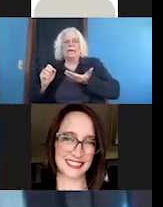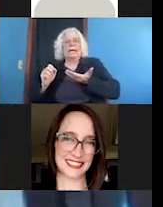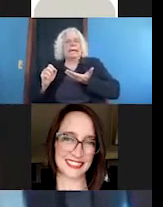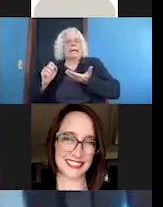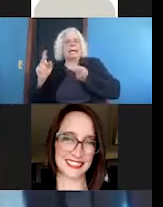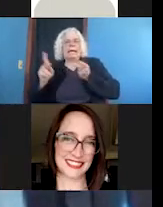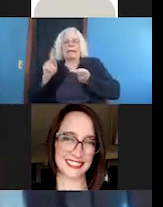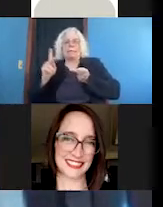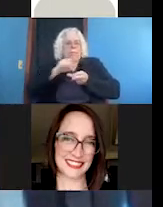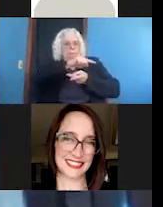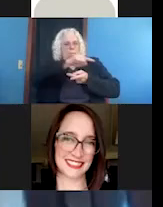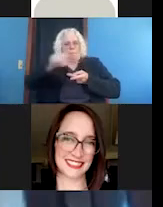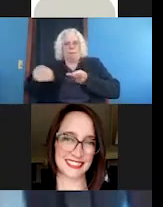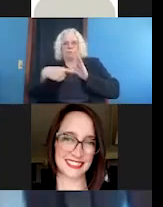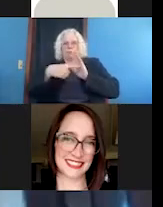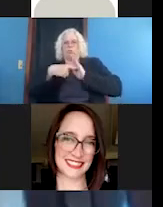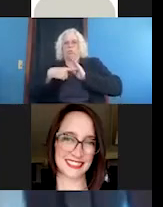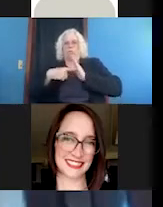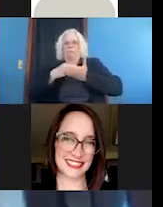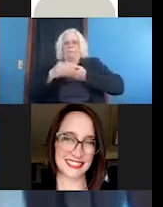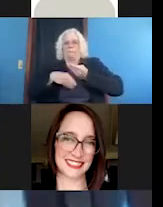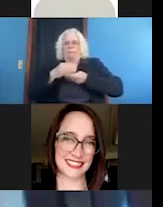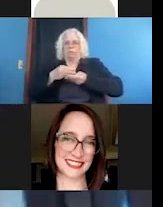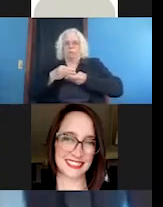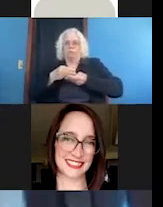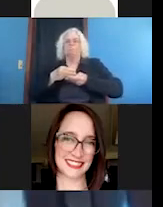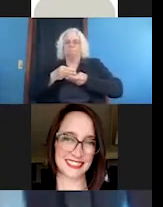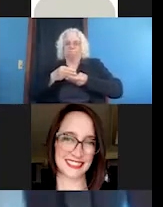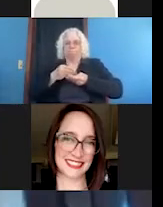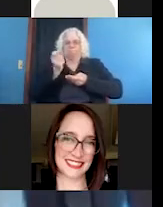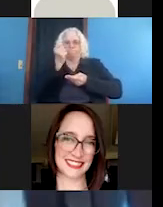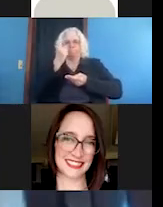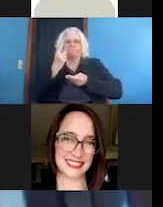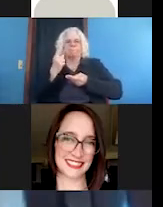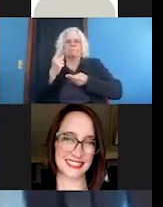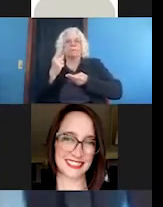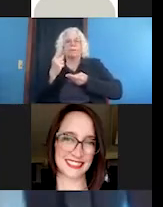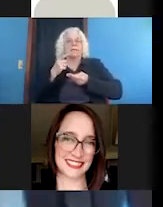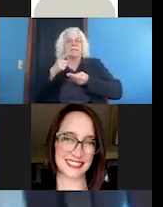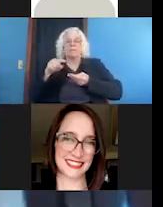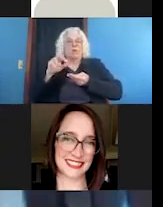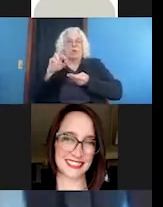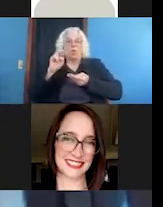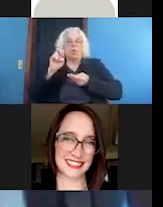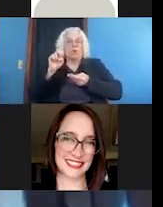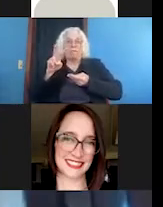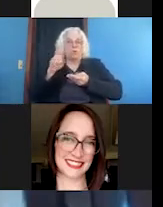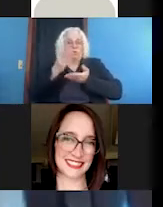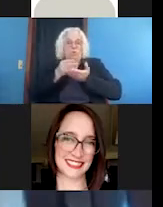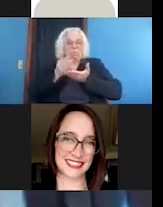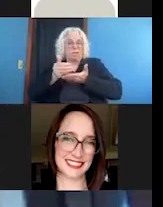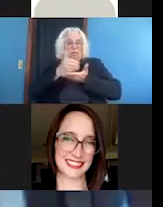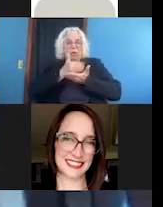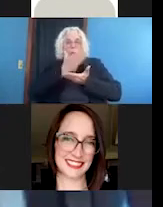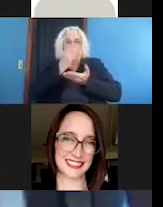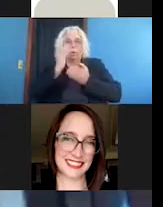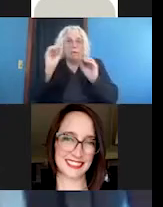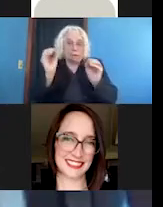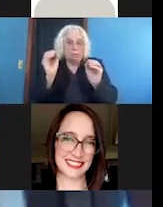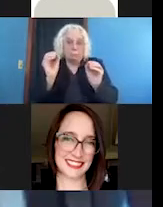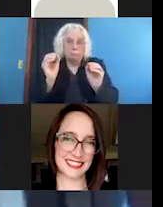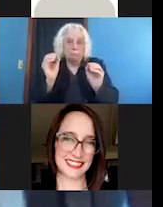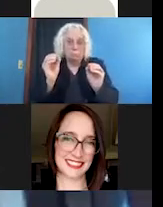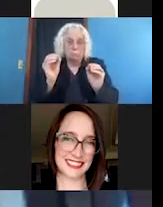budget. So we went to a point where we didn't have any revenue coming in, which would then, of course,